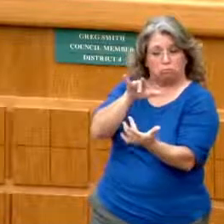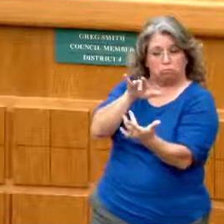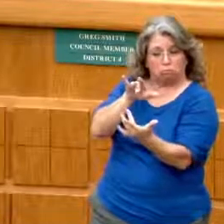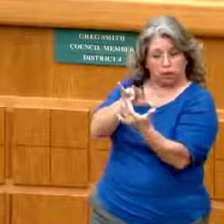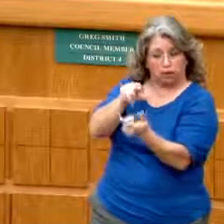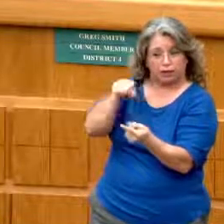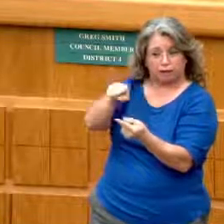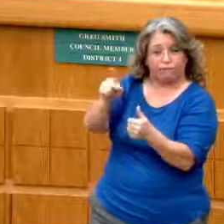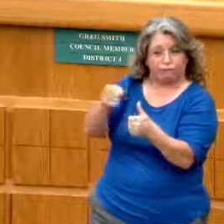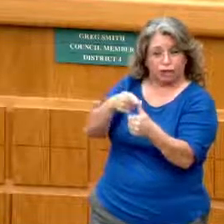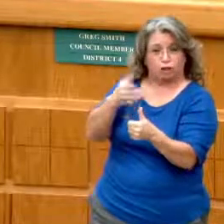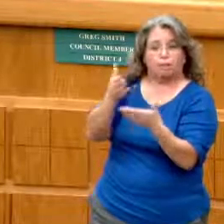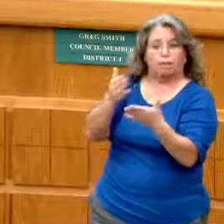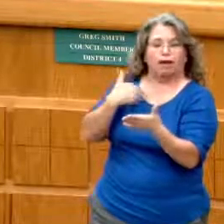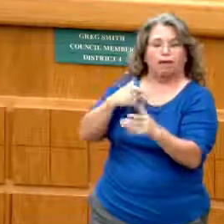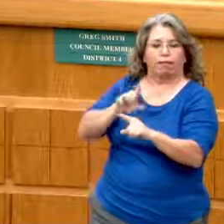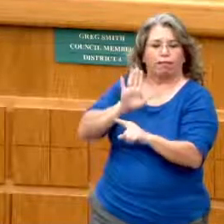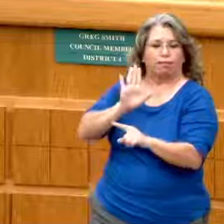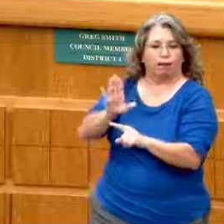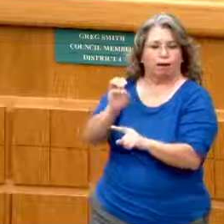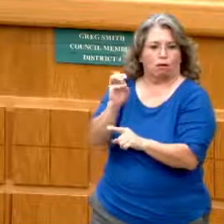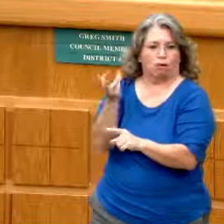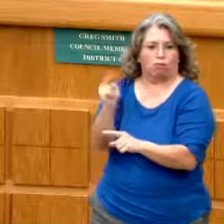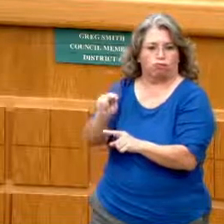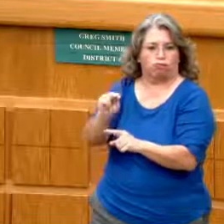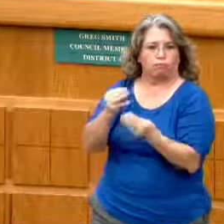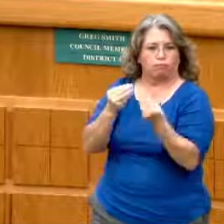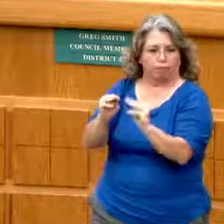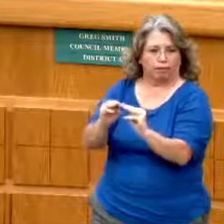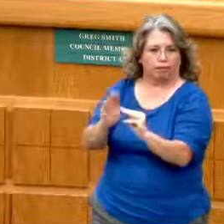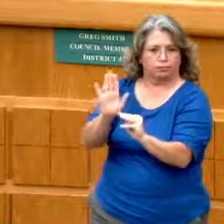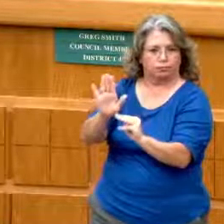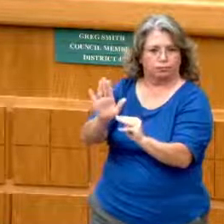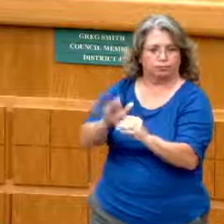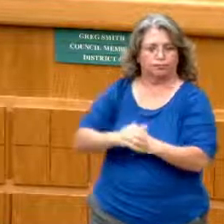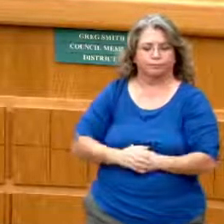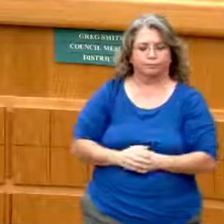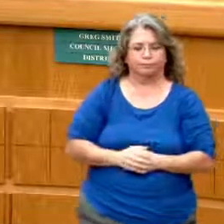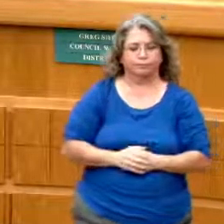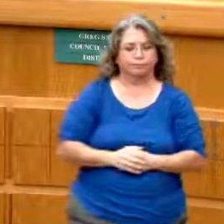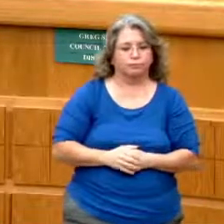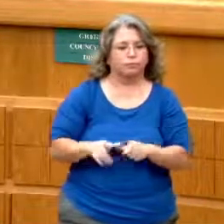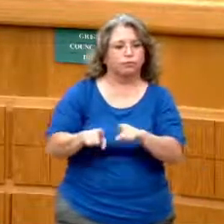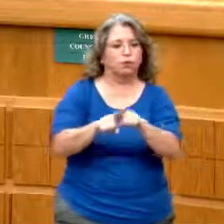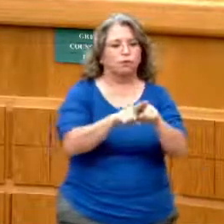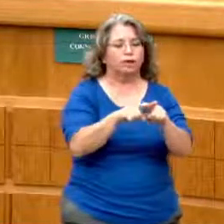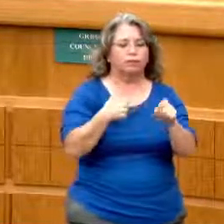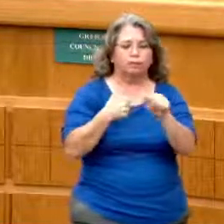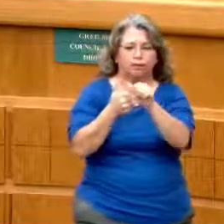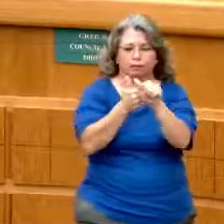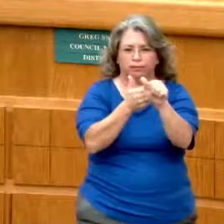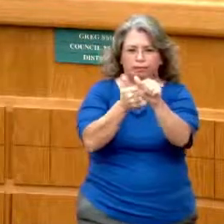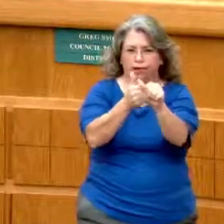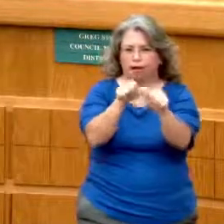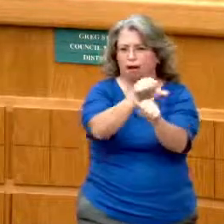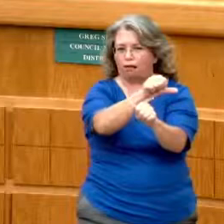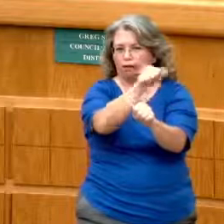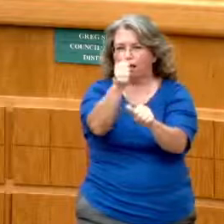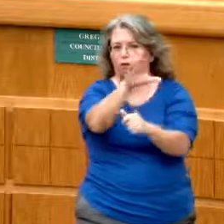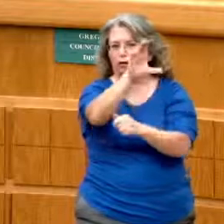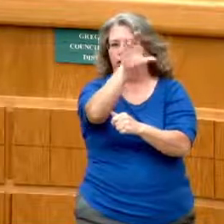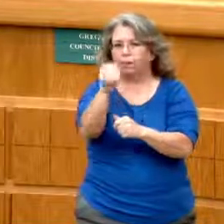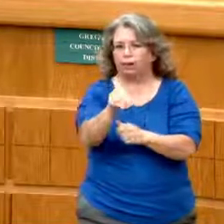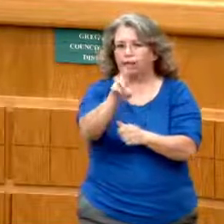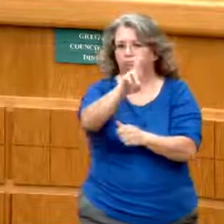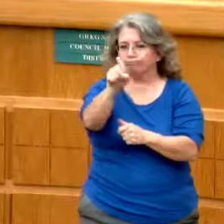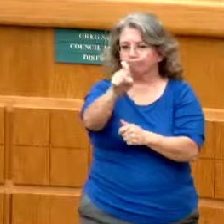vaccine distribution system. We've also been tracking another vaccine manufacturer who's getting ready to submit